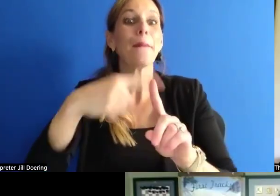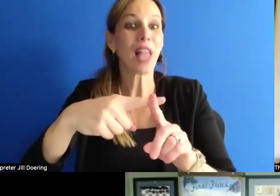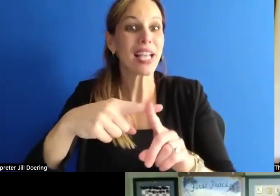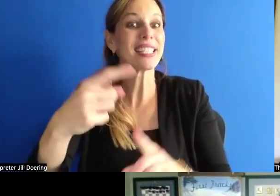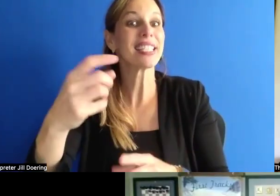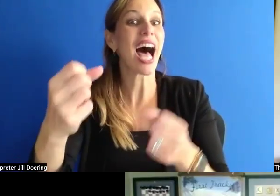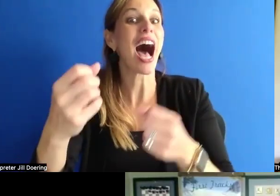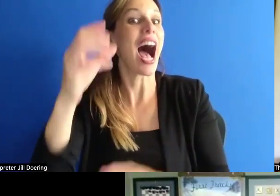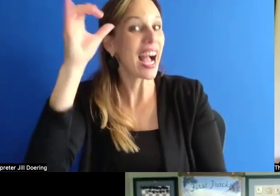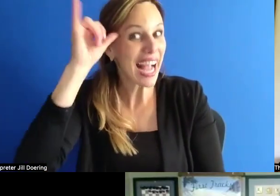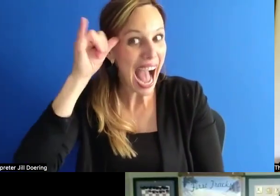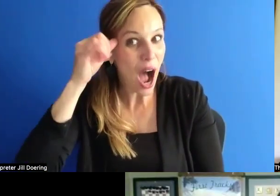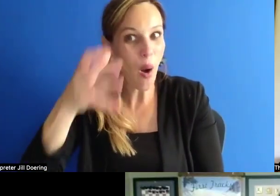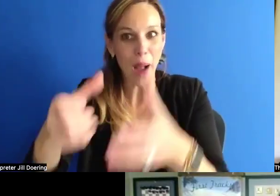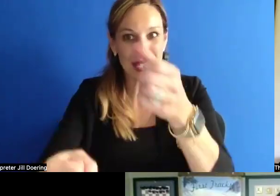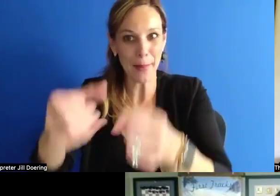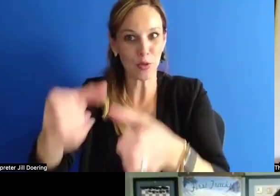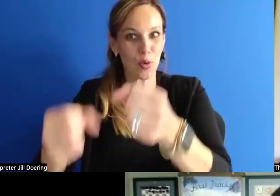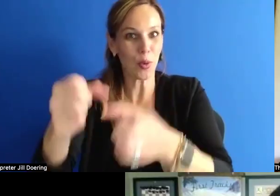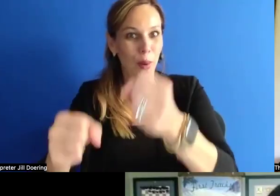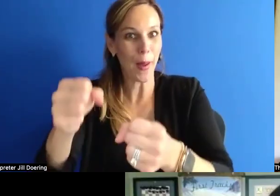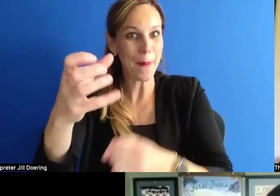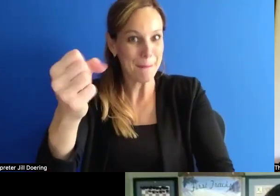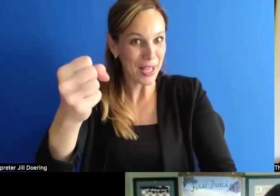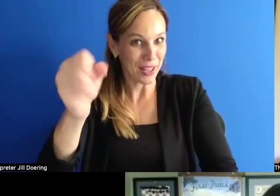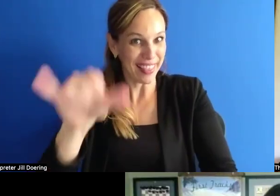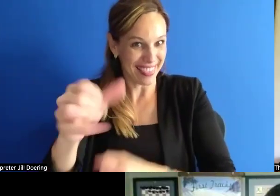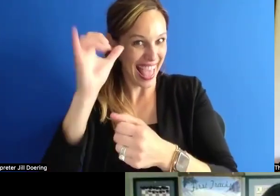So and I also let down